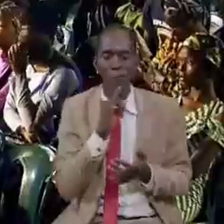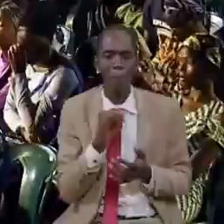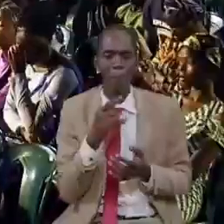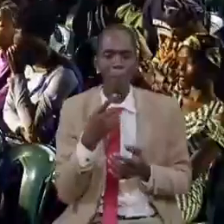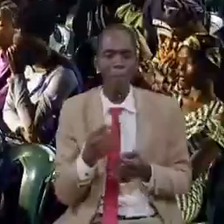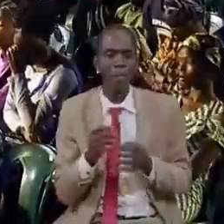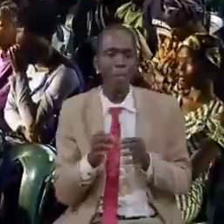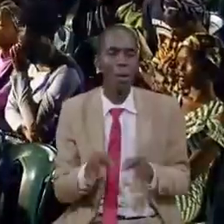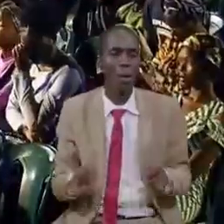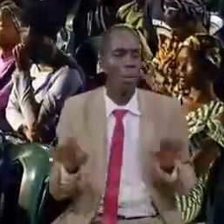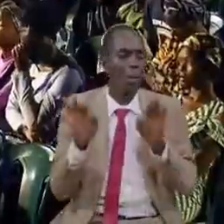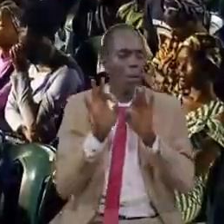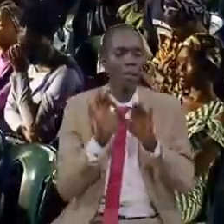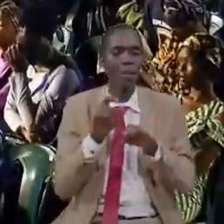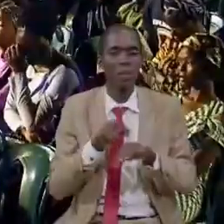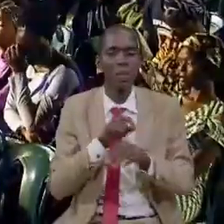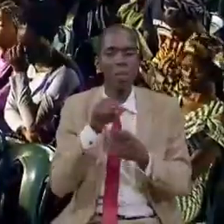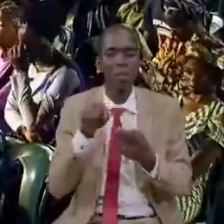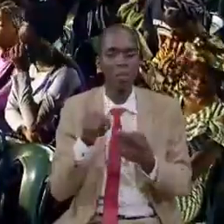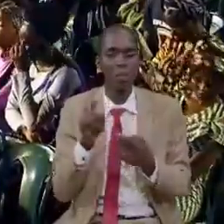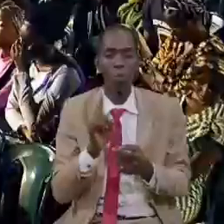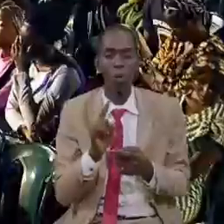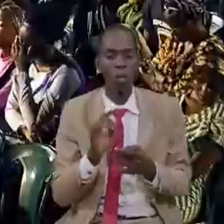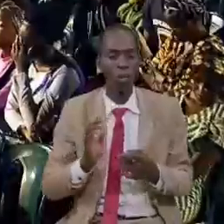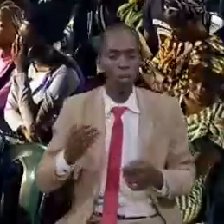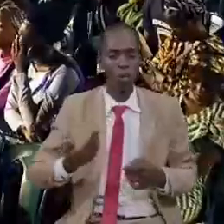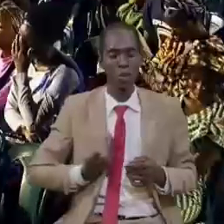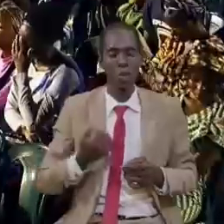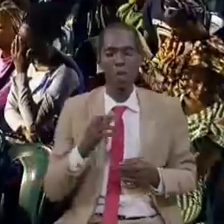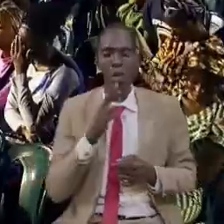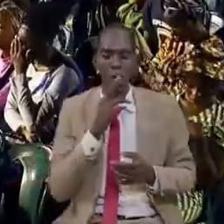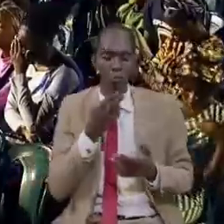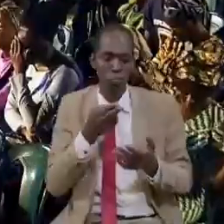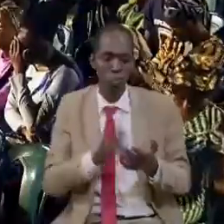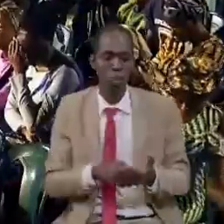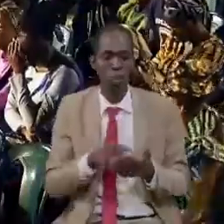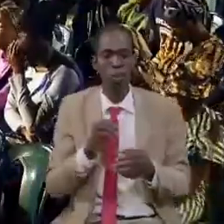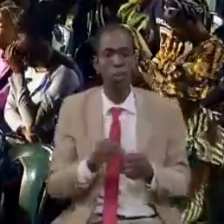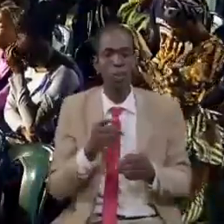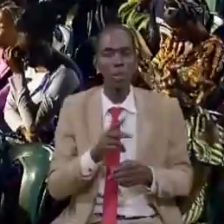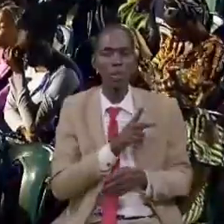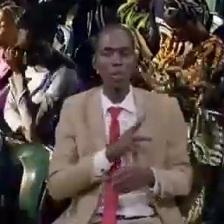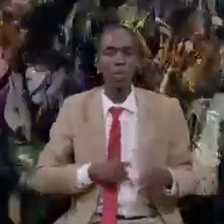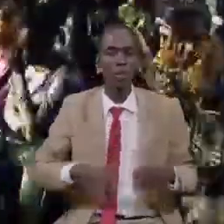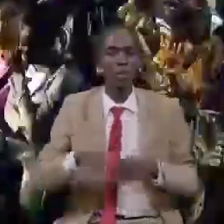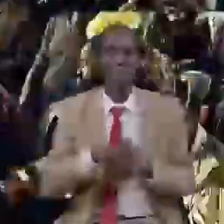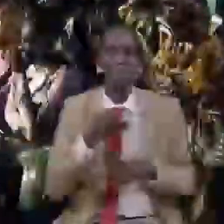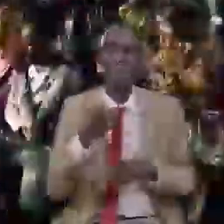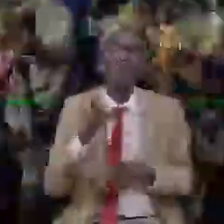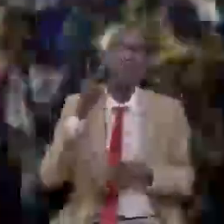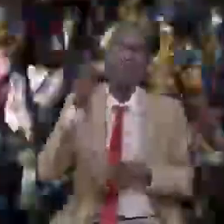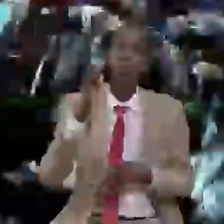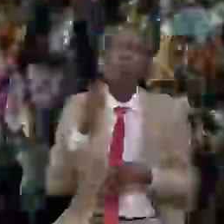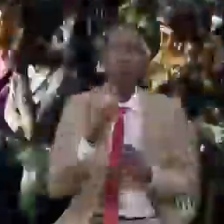when souls are registered in the kingdom of God. In the kingdom of God. Not just that we